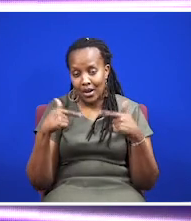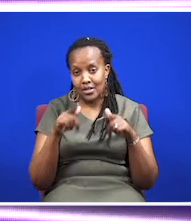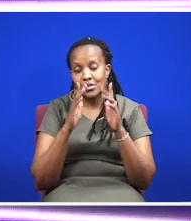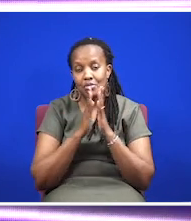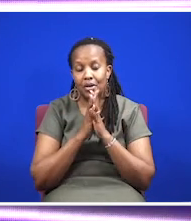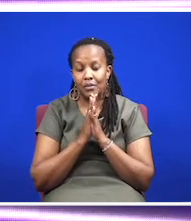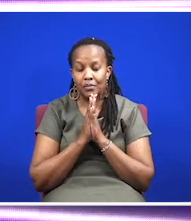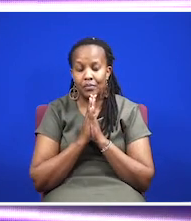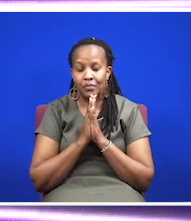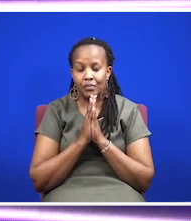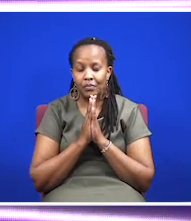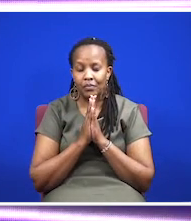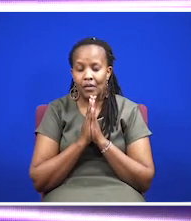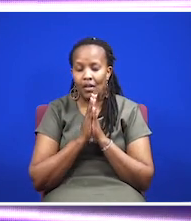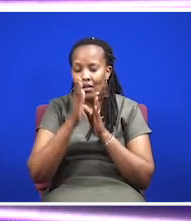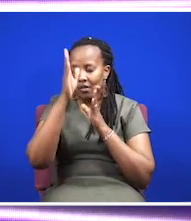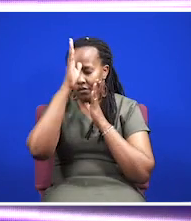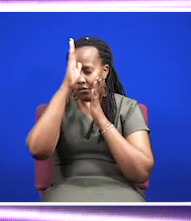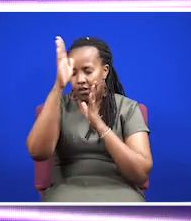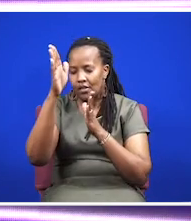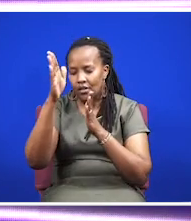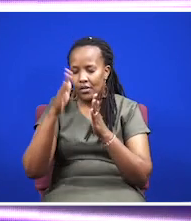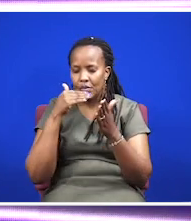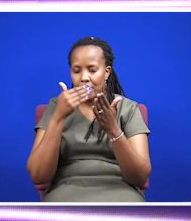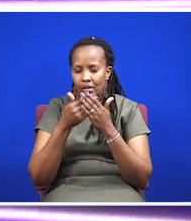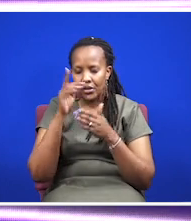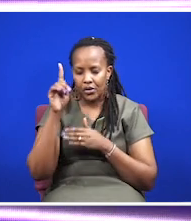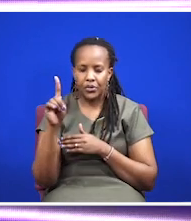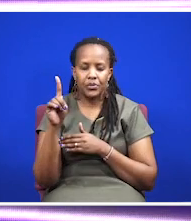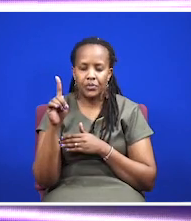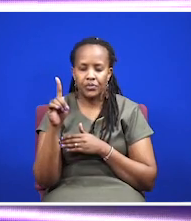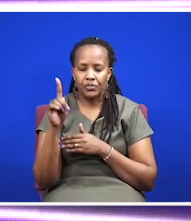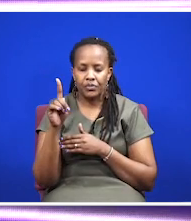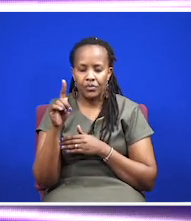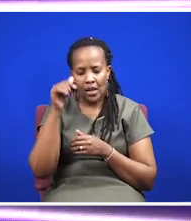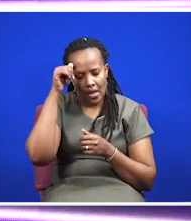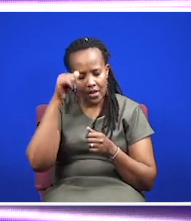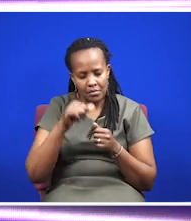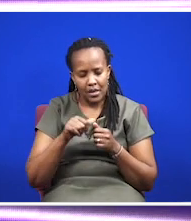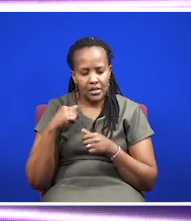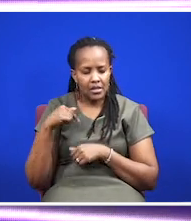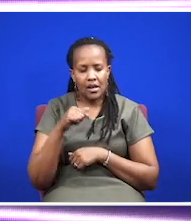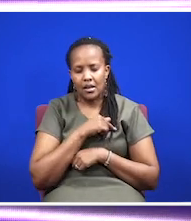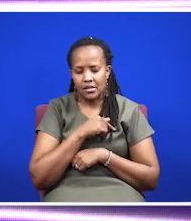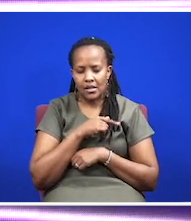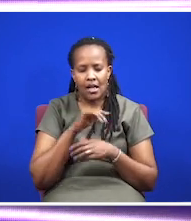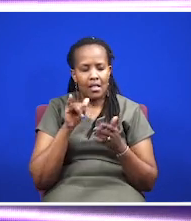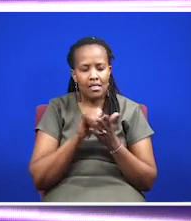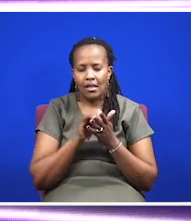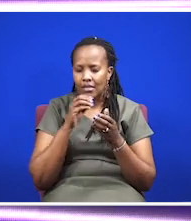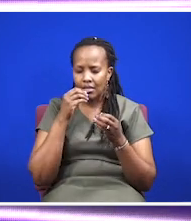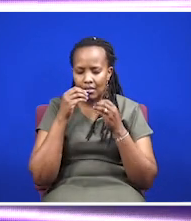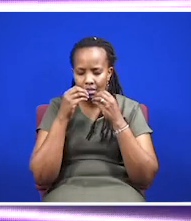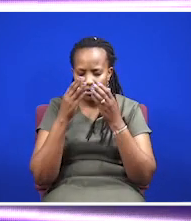pray. Father, we thank you. Thank you for reminding us that thanksgiving is something